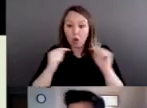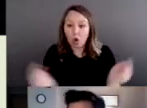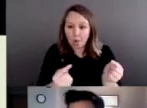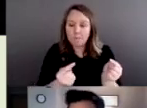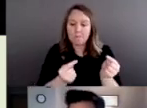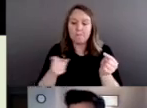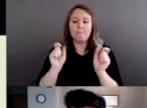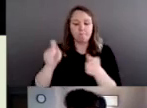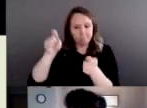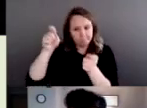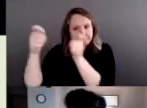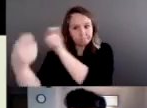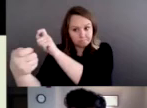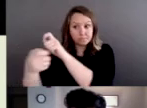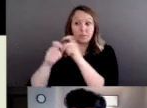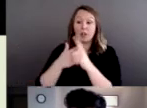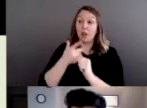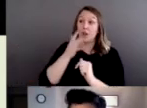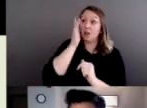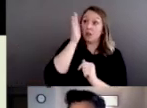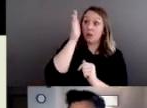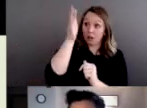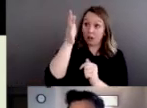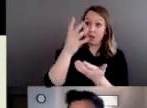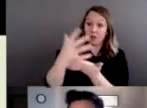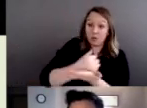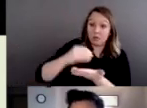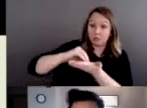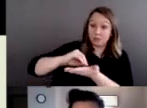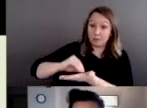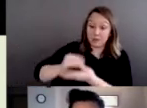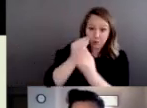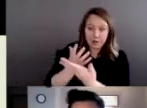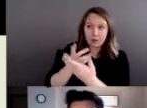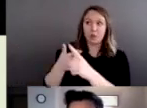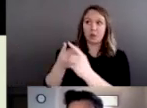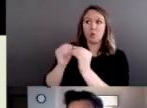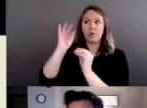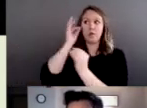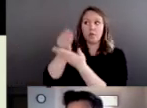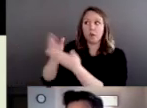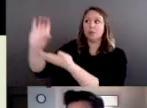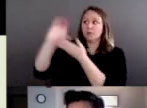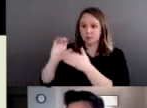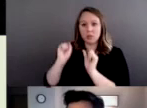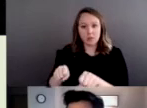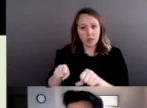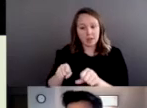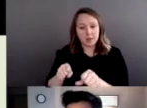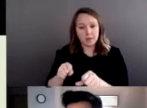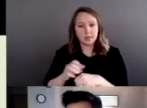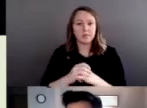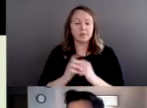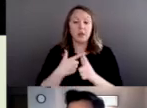more federal monies that are out there. And then, you know, with these movements, we're creating awareness,